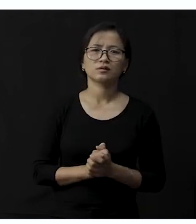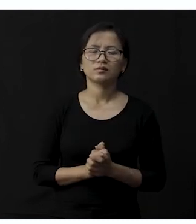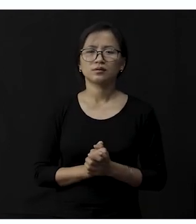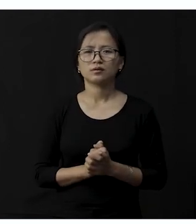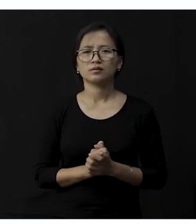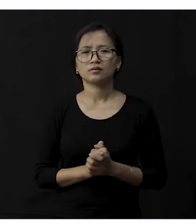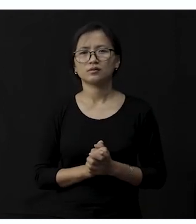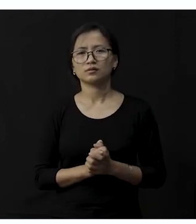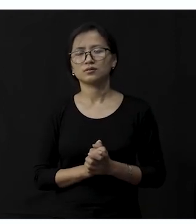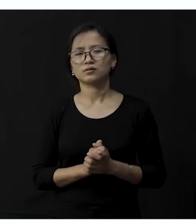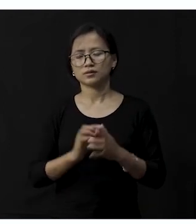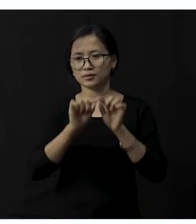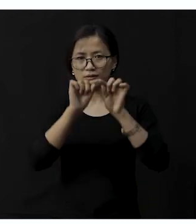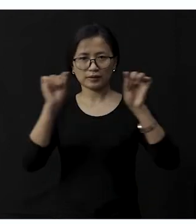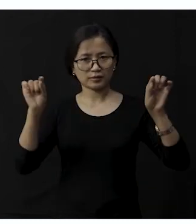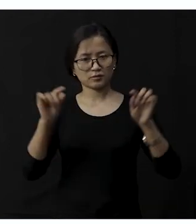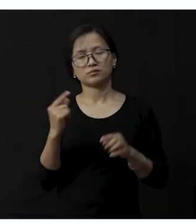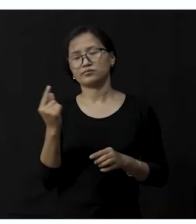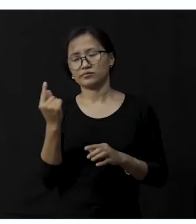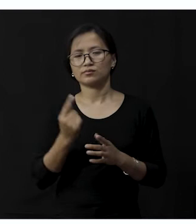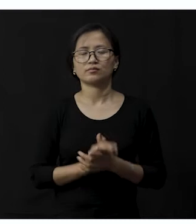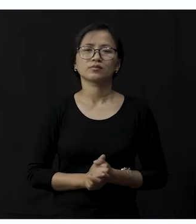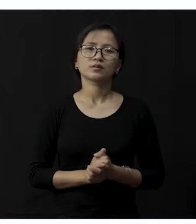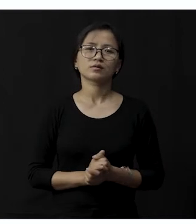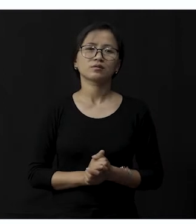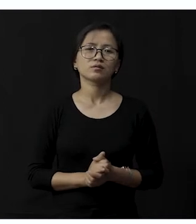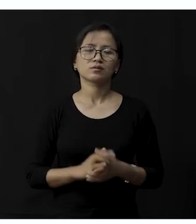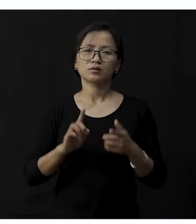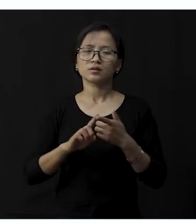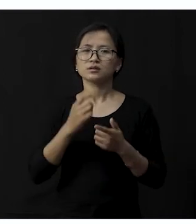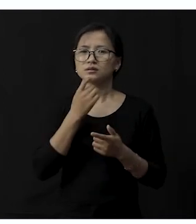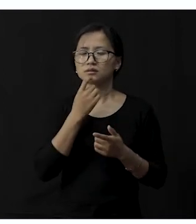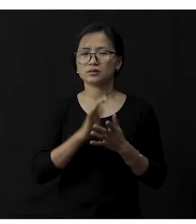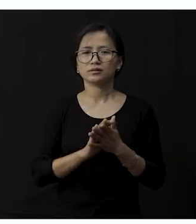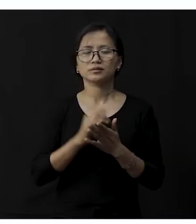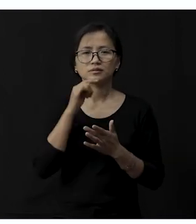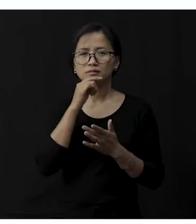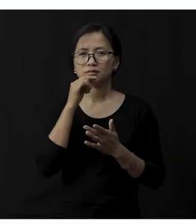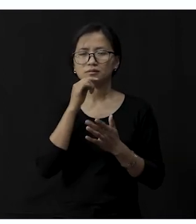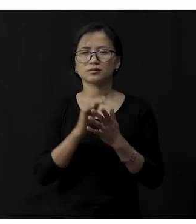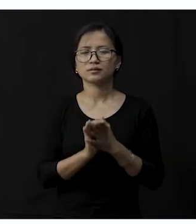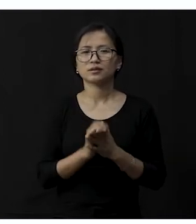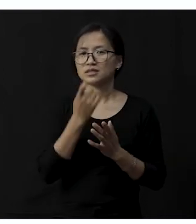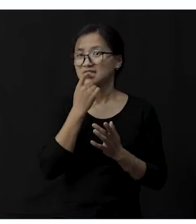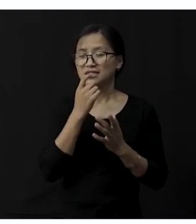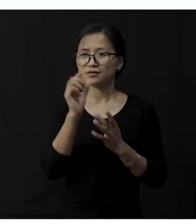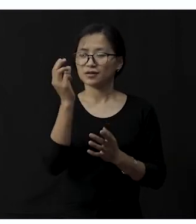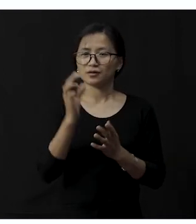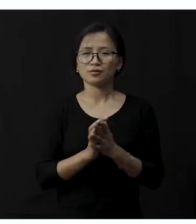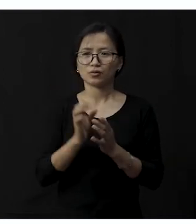in a sentence. Now shape. So egg or oval means the same thing. Round,